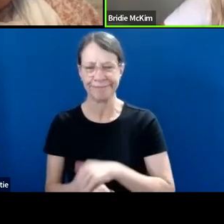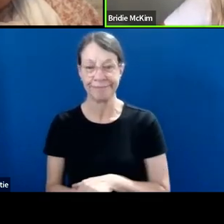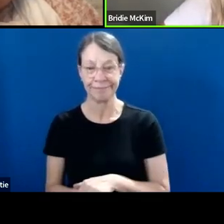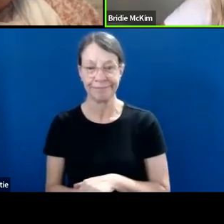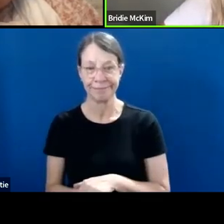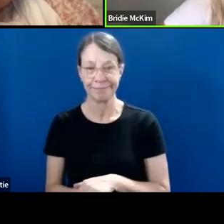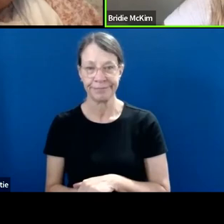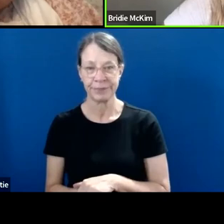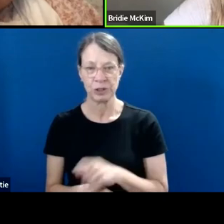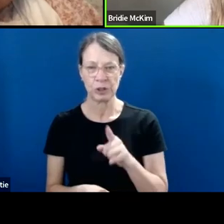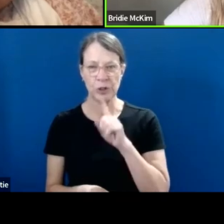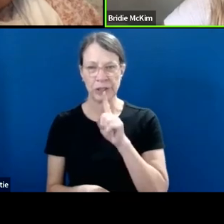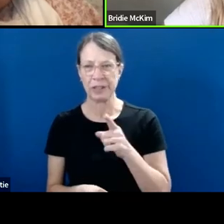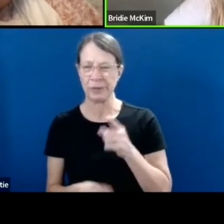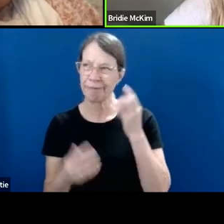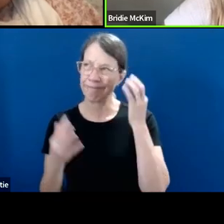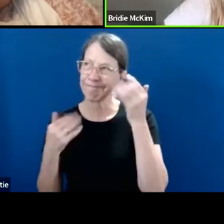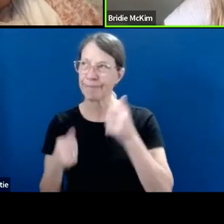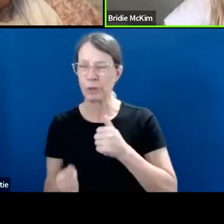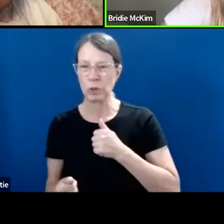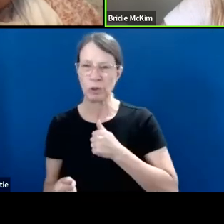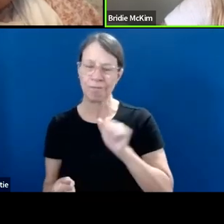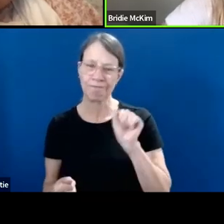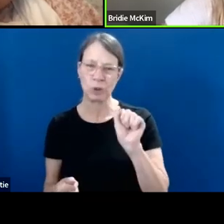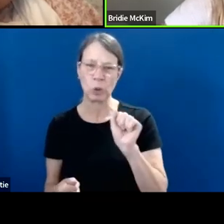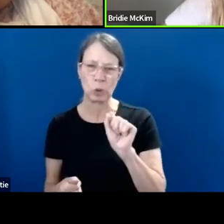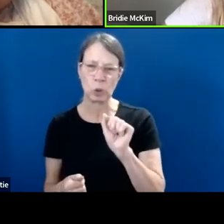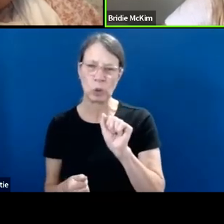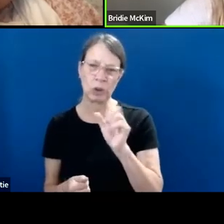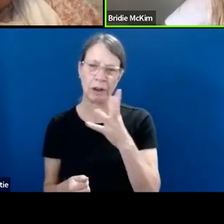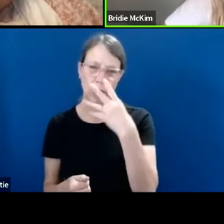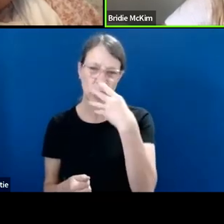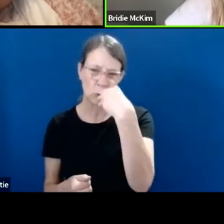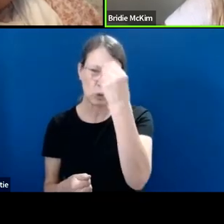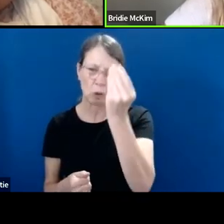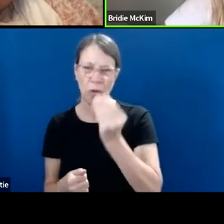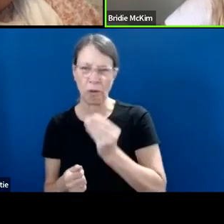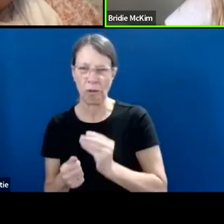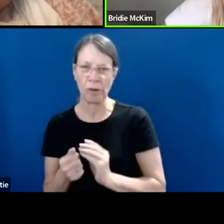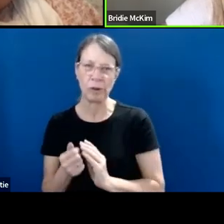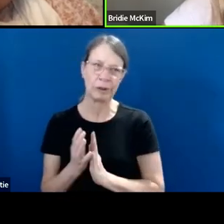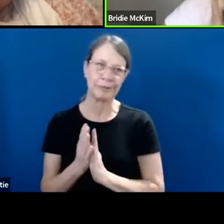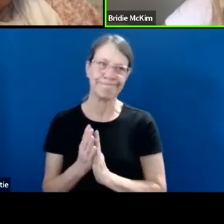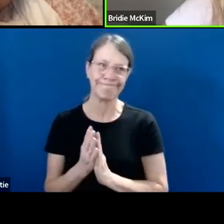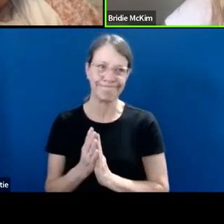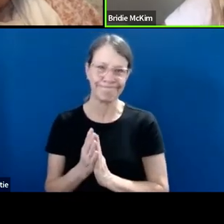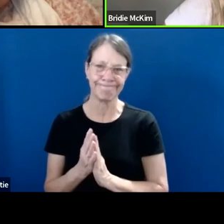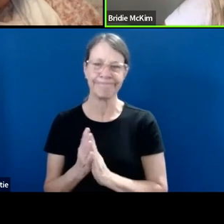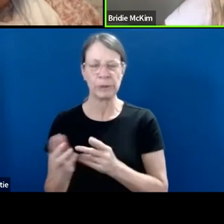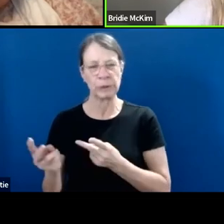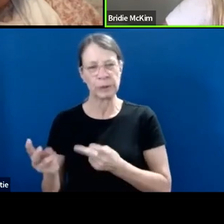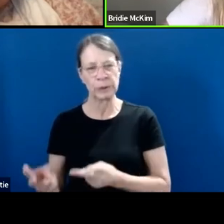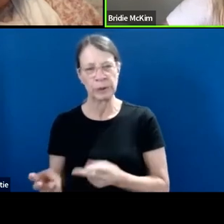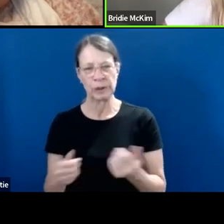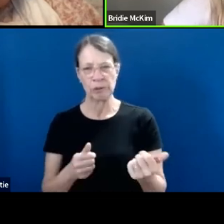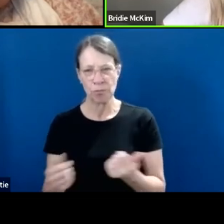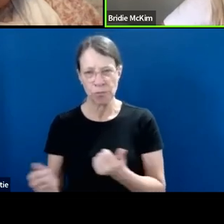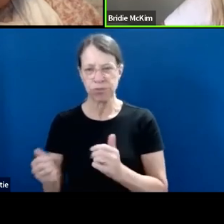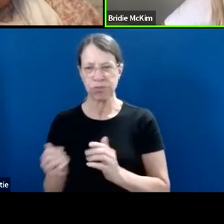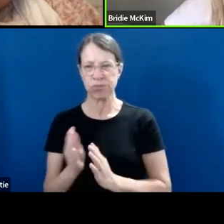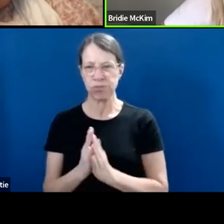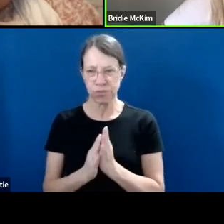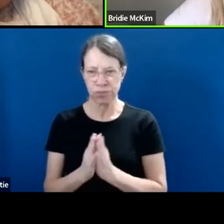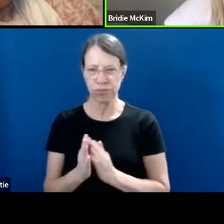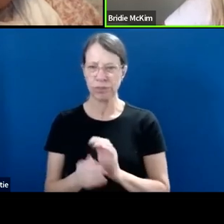your soul and you're aware of why you're doing what you're doing. You always keep that front of